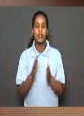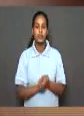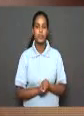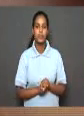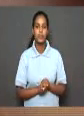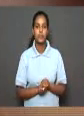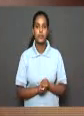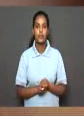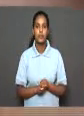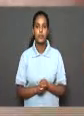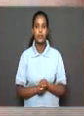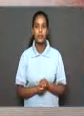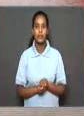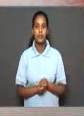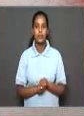electronegativities.